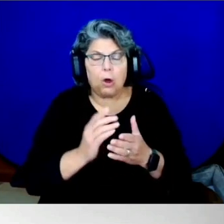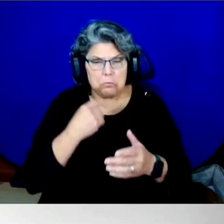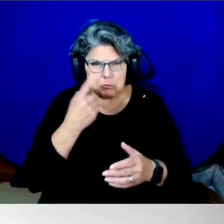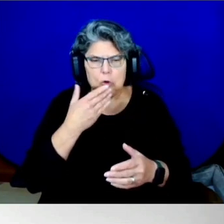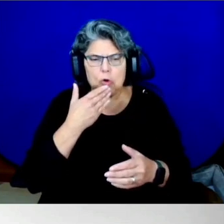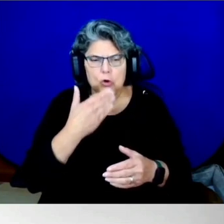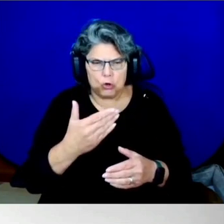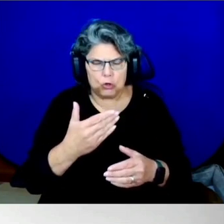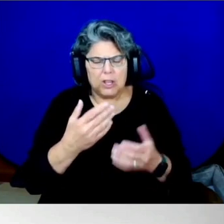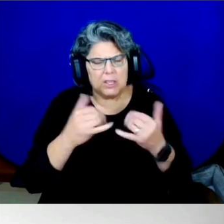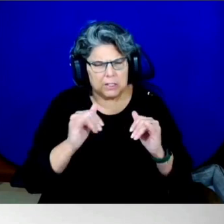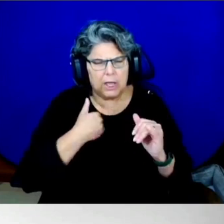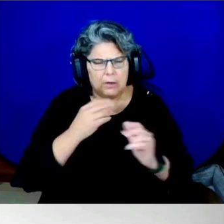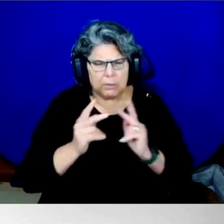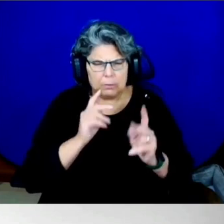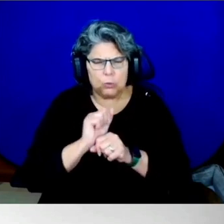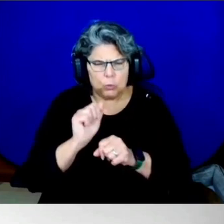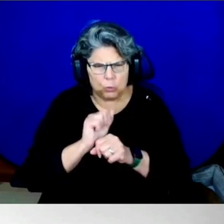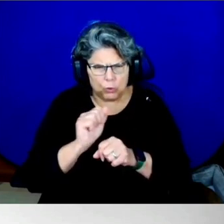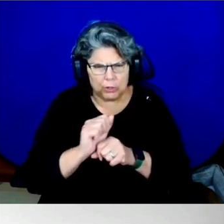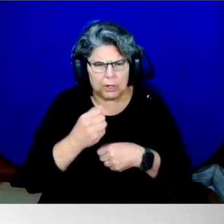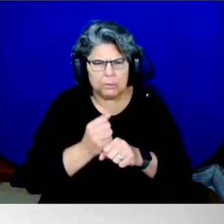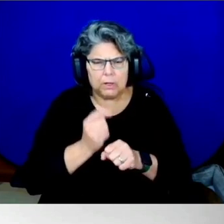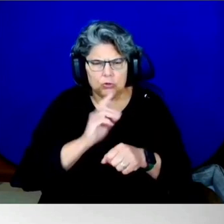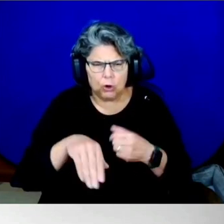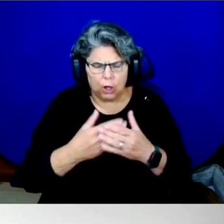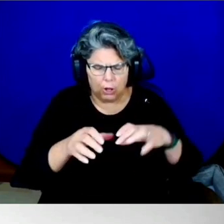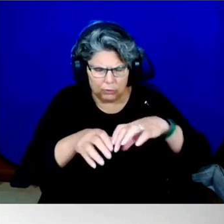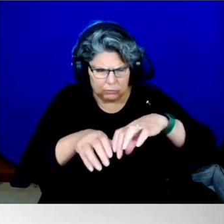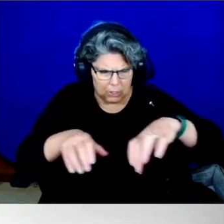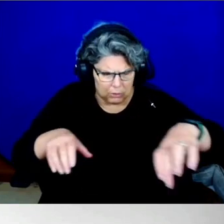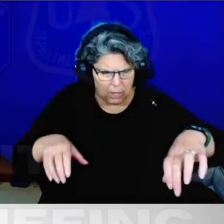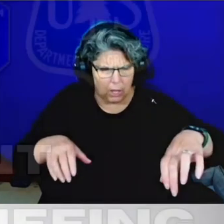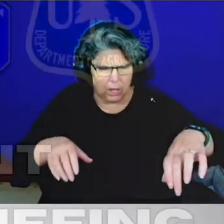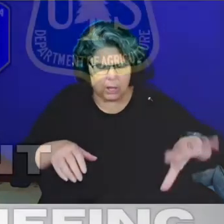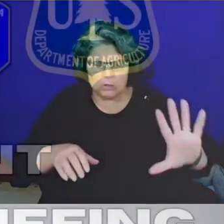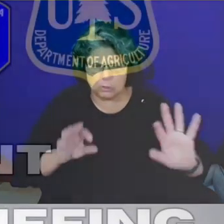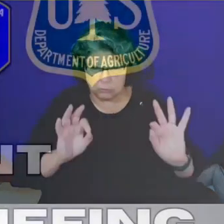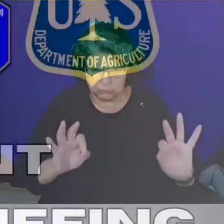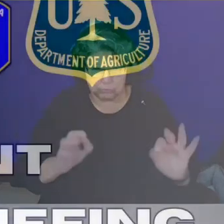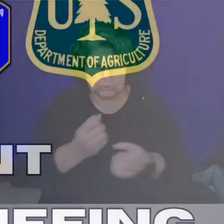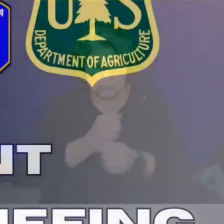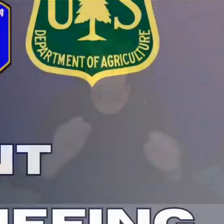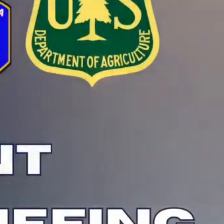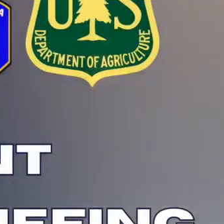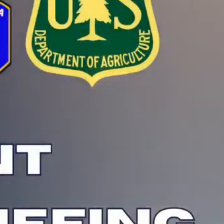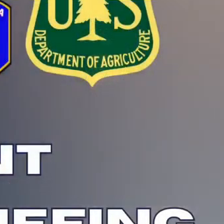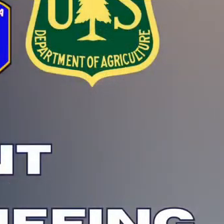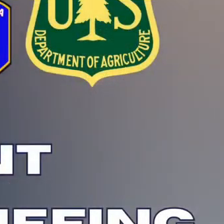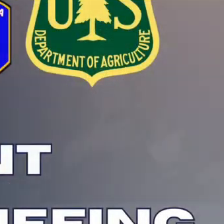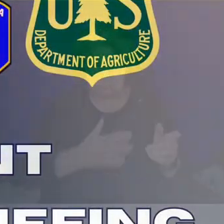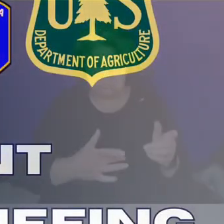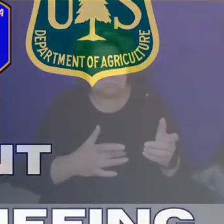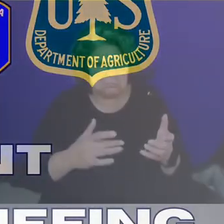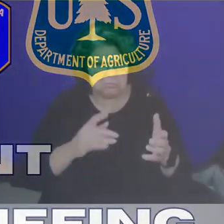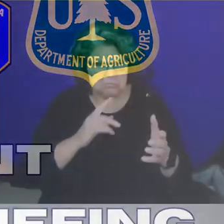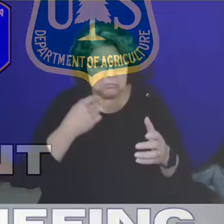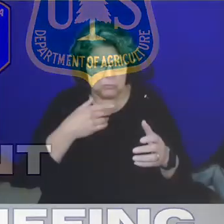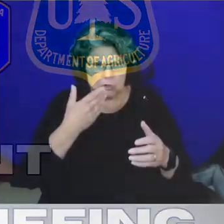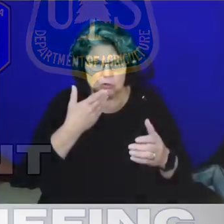crews in there working, make sure then that all the line we have secured is well secured, but overall things looking really good there. Moving further